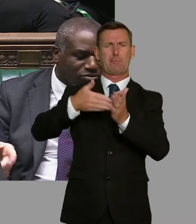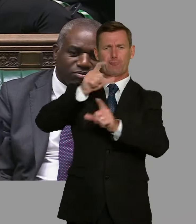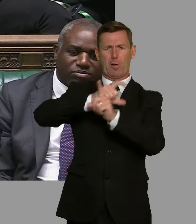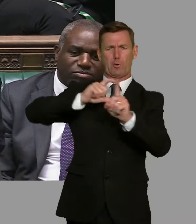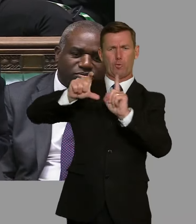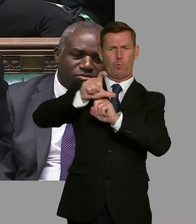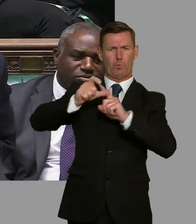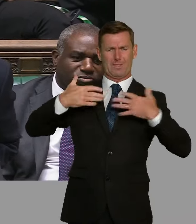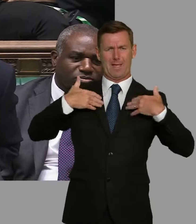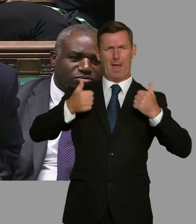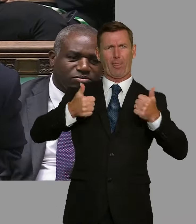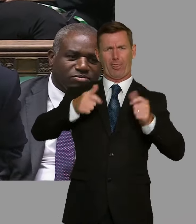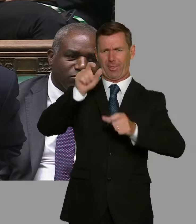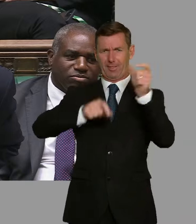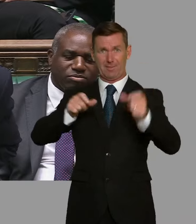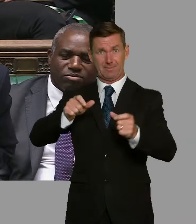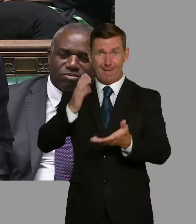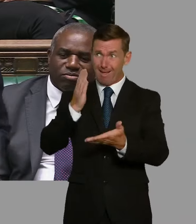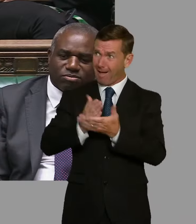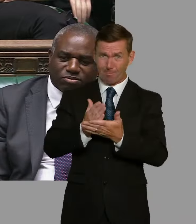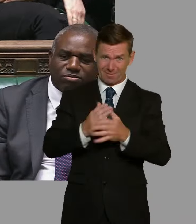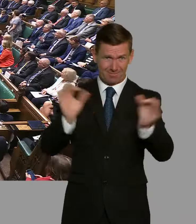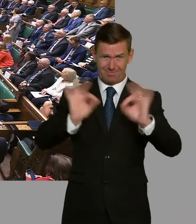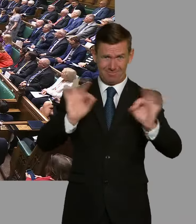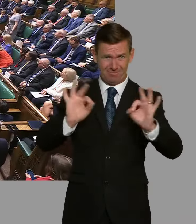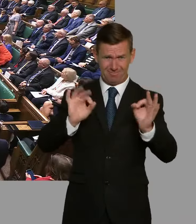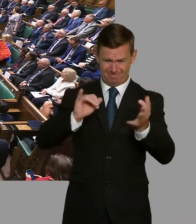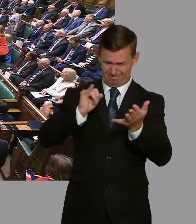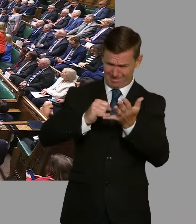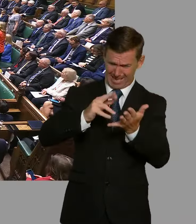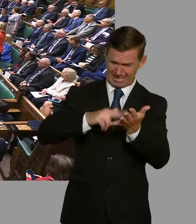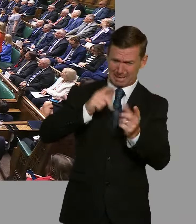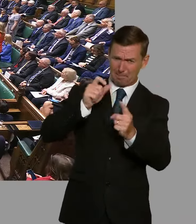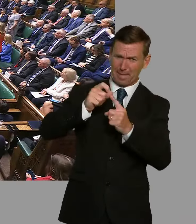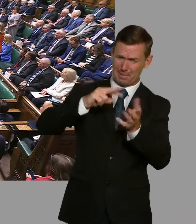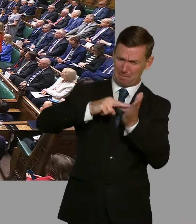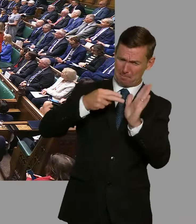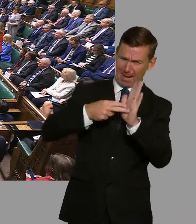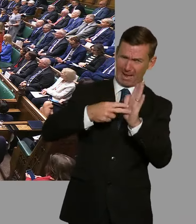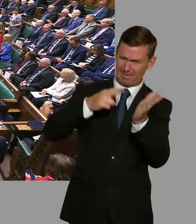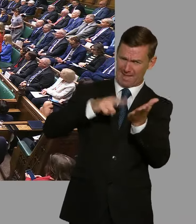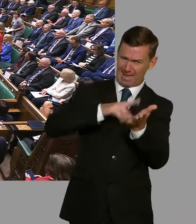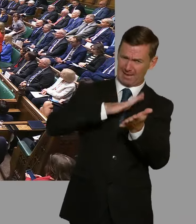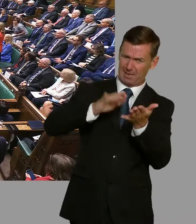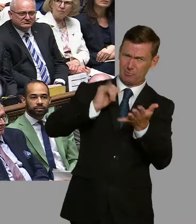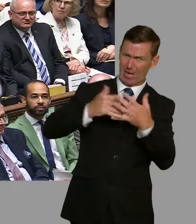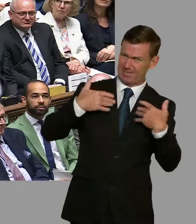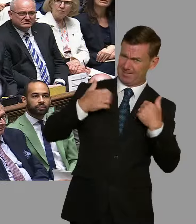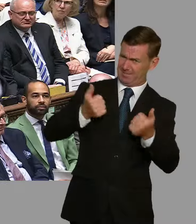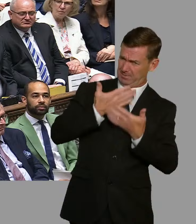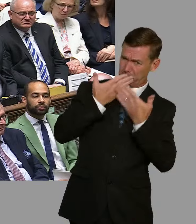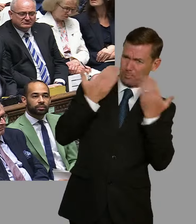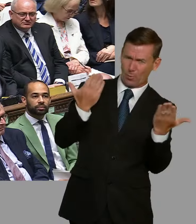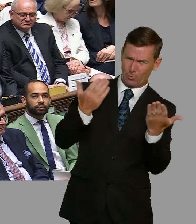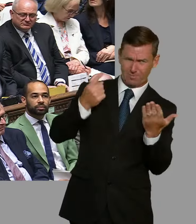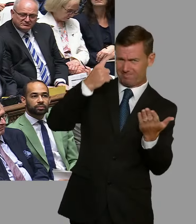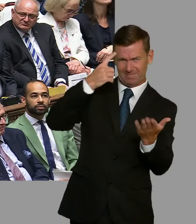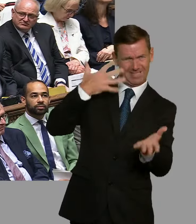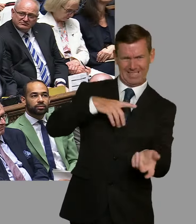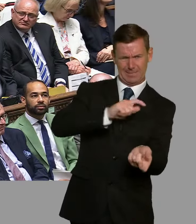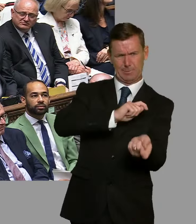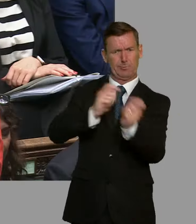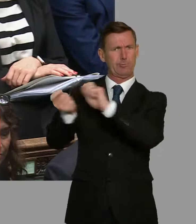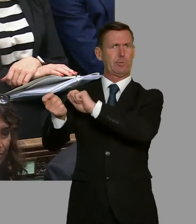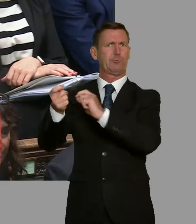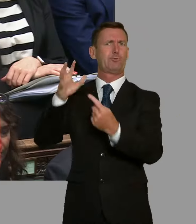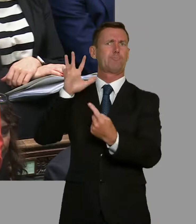have done it by now. Scotland needs a change of direction. Thank you, Mr Speaker. Sir John Cunliffe's interim report